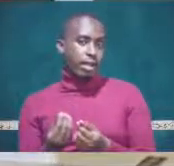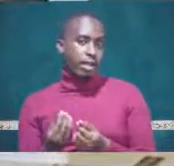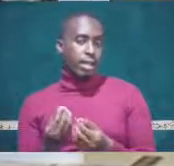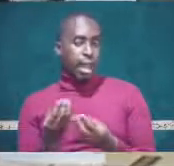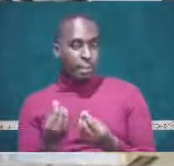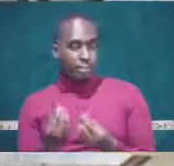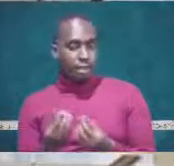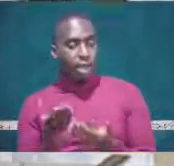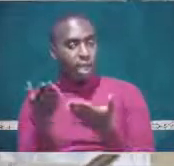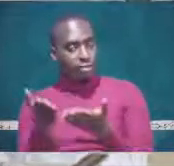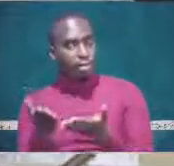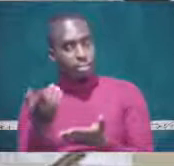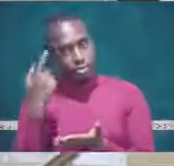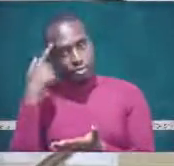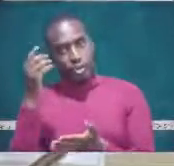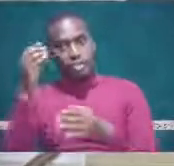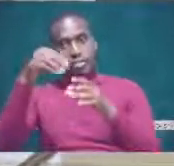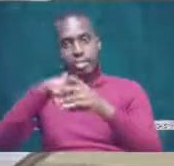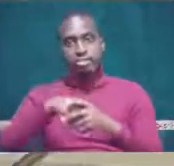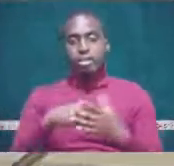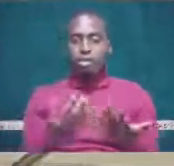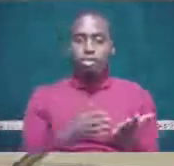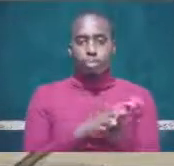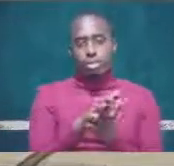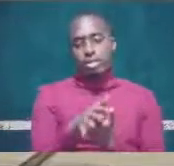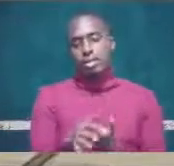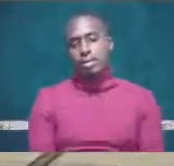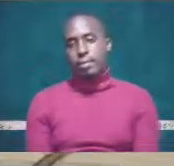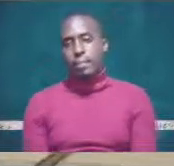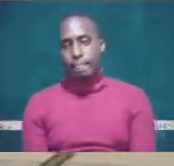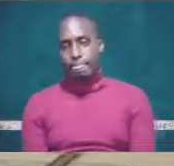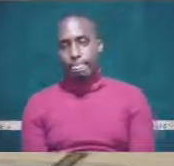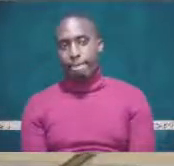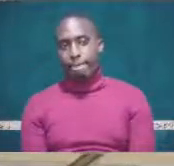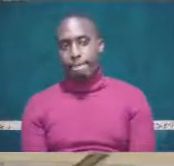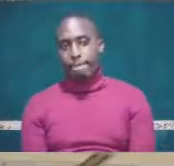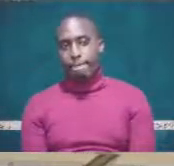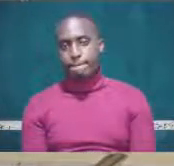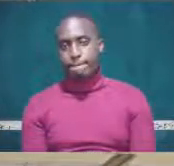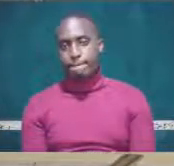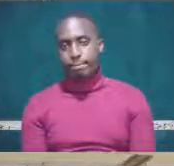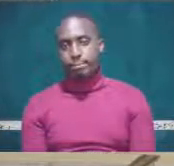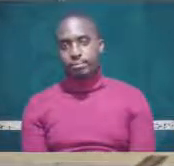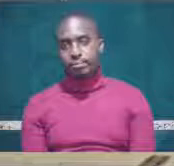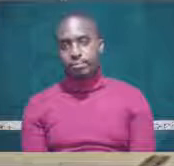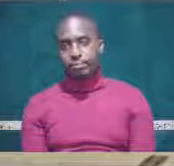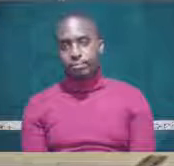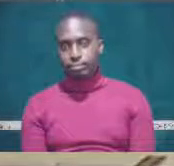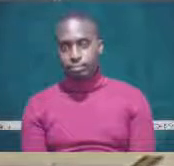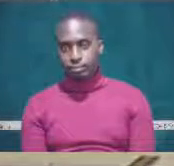readily available for investment or spending. Liquidity refers to the amount of